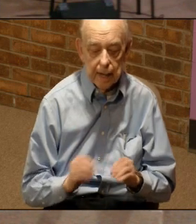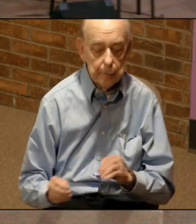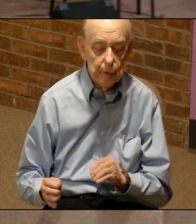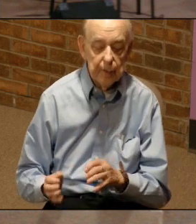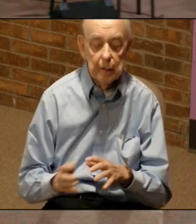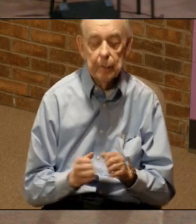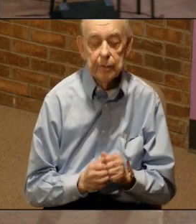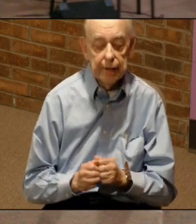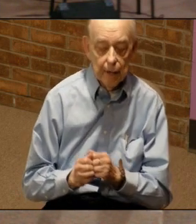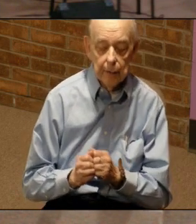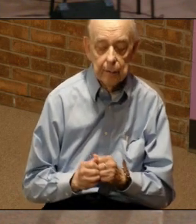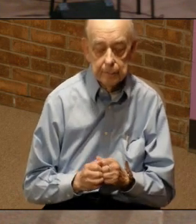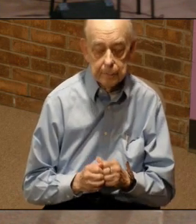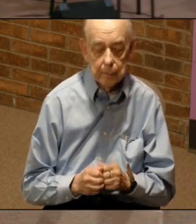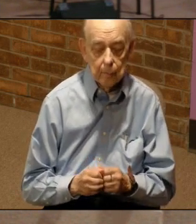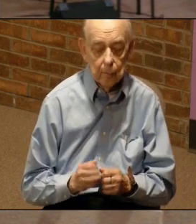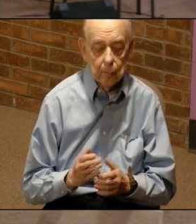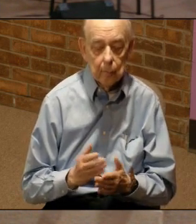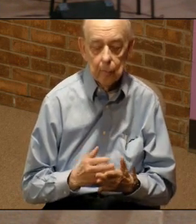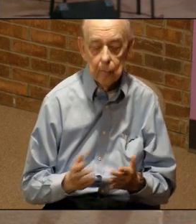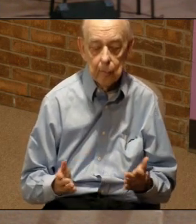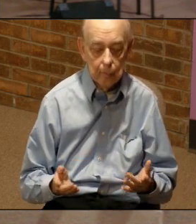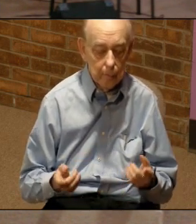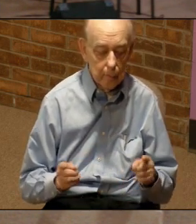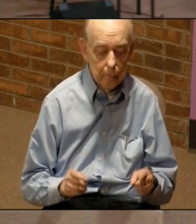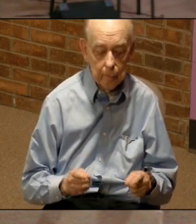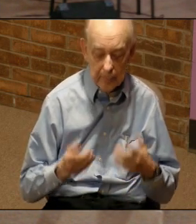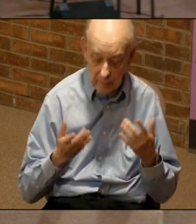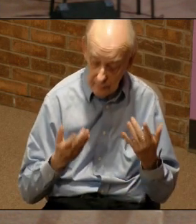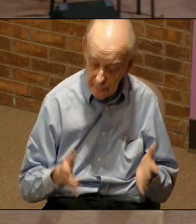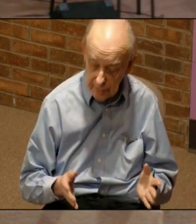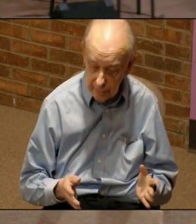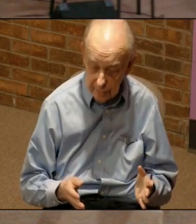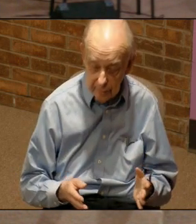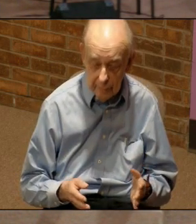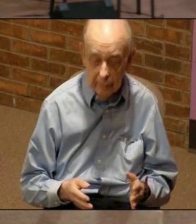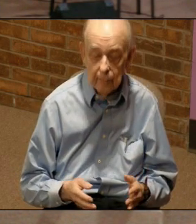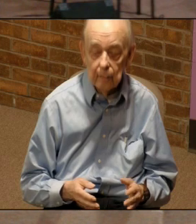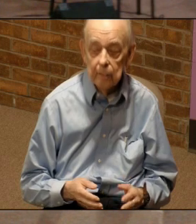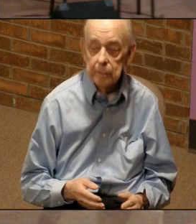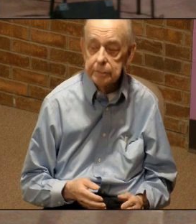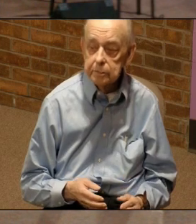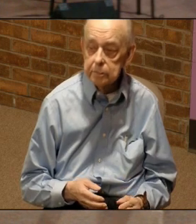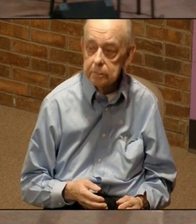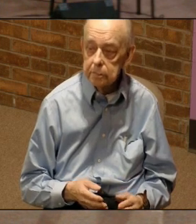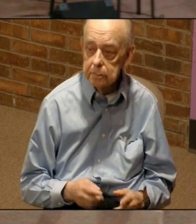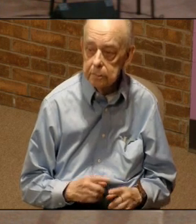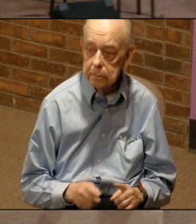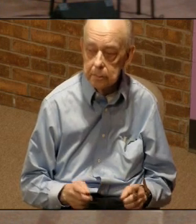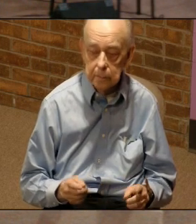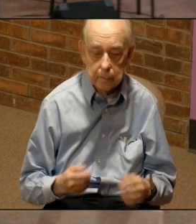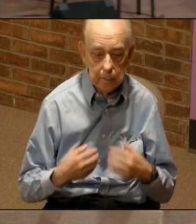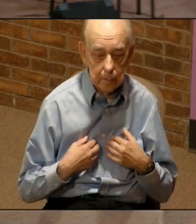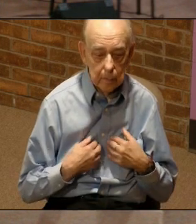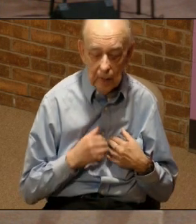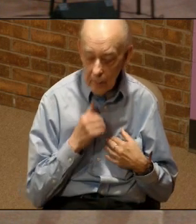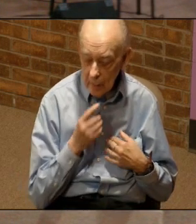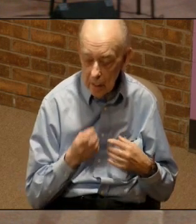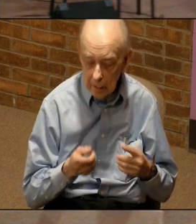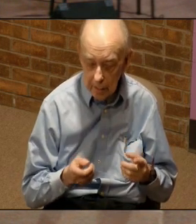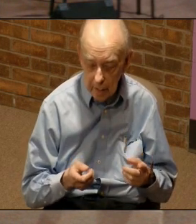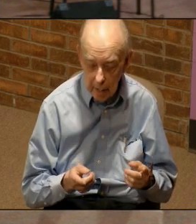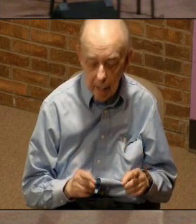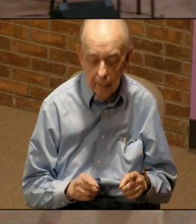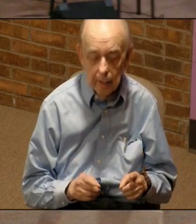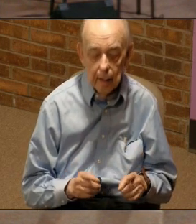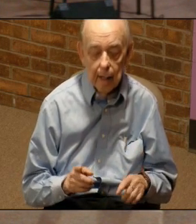together. Some of these are events that have already occurred, but they had not occurred